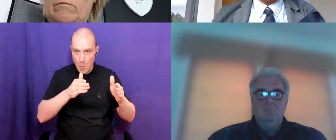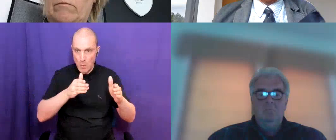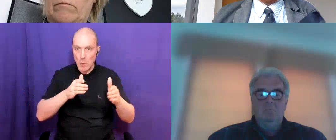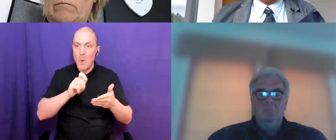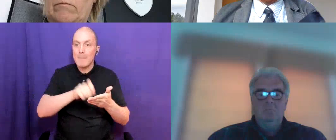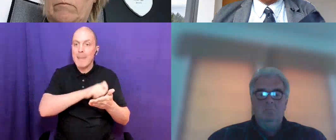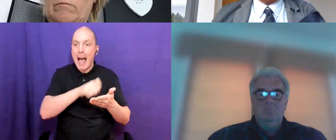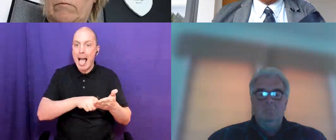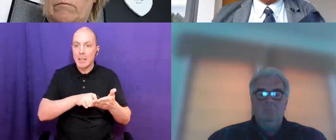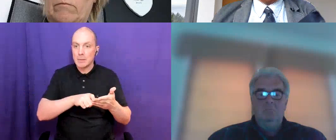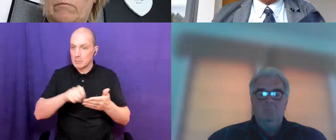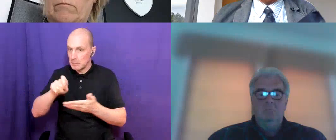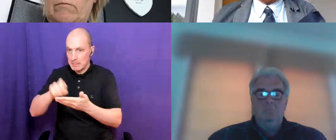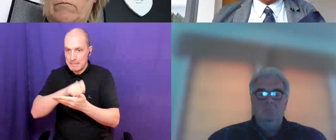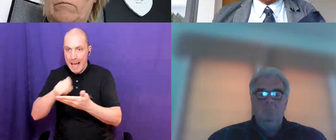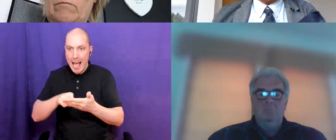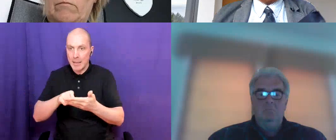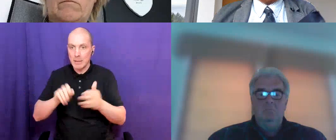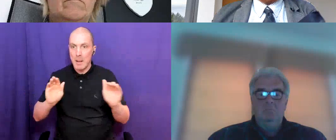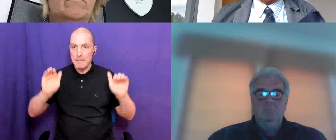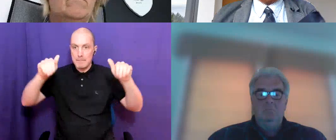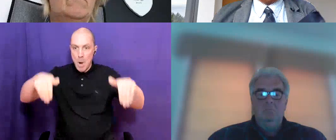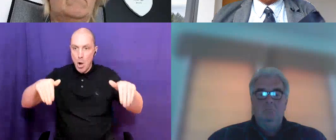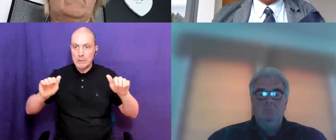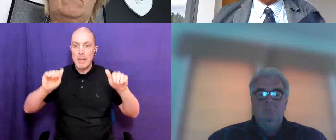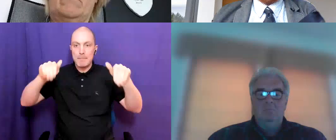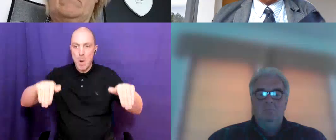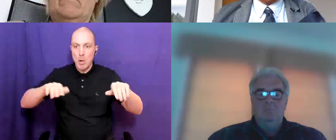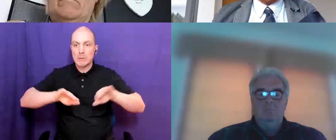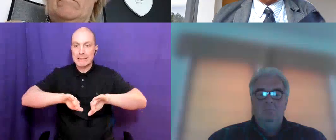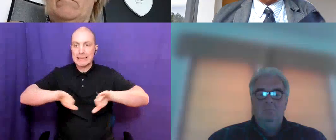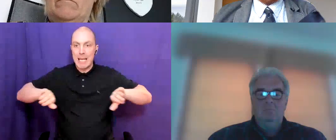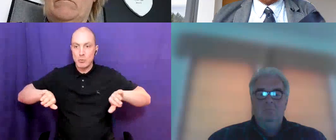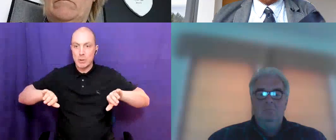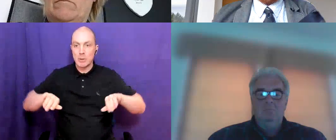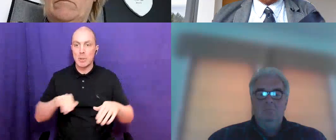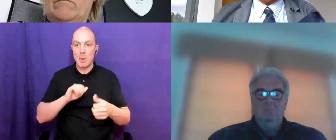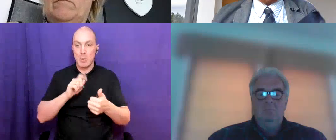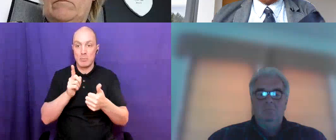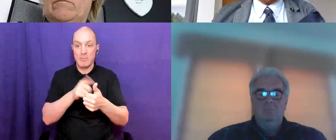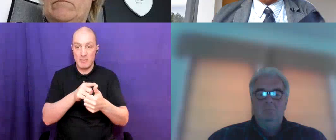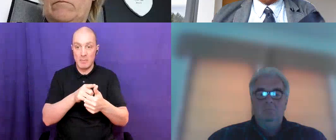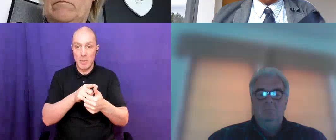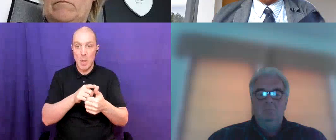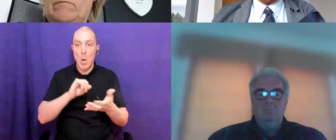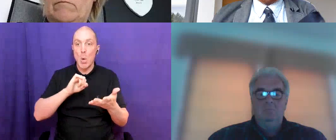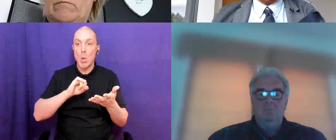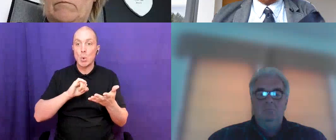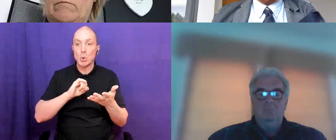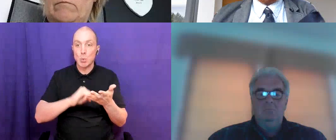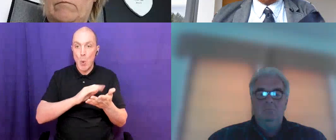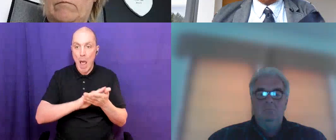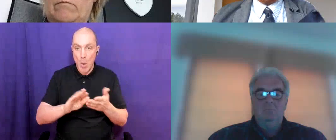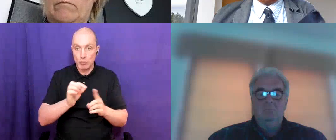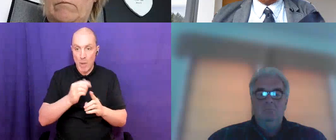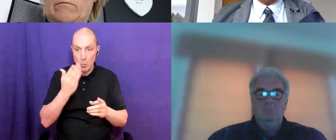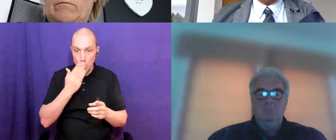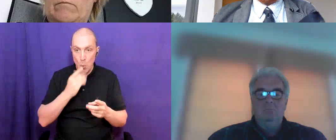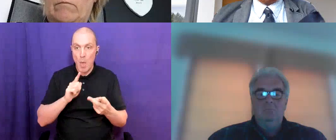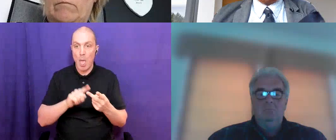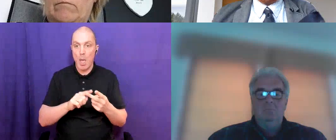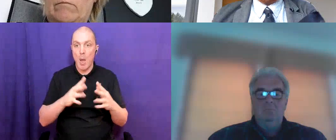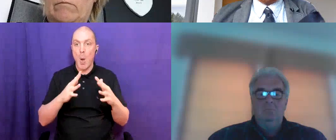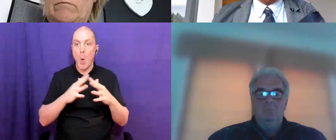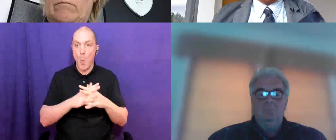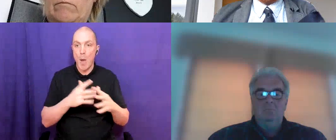boxes. But as a reminder, the 5 shared polling places are, first of all, Stonehouse Primary School, and Ward